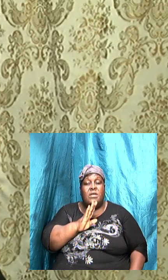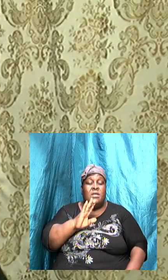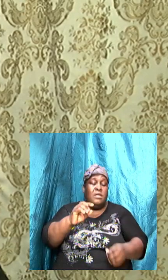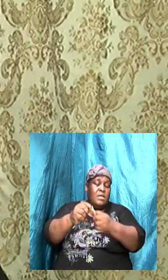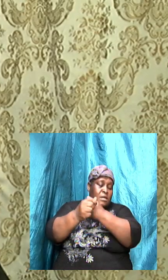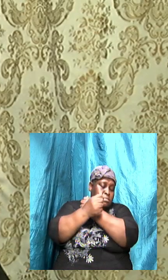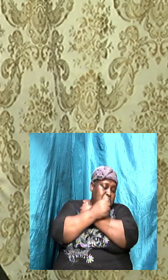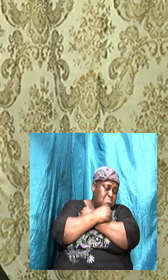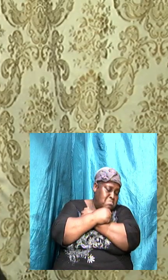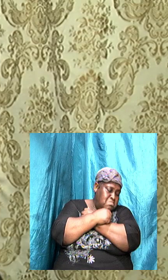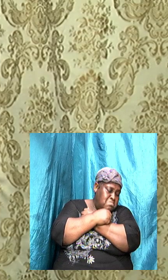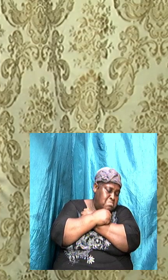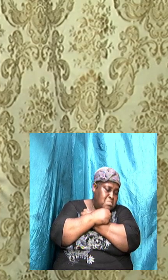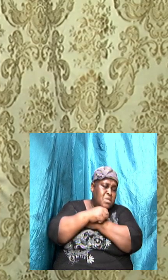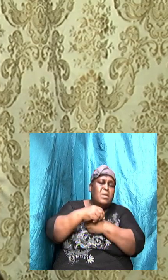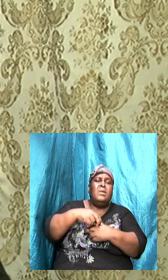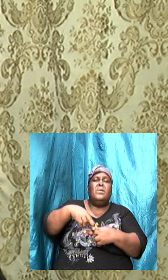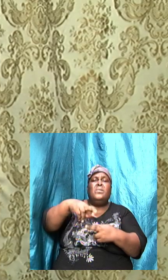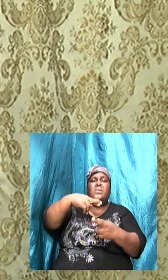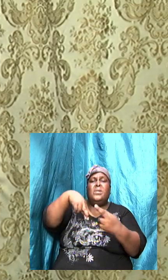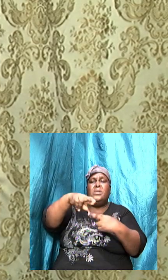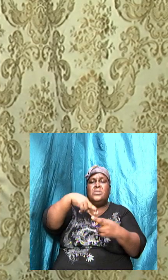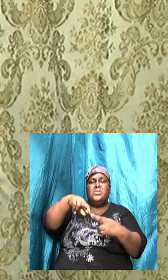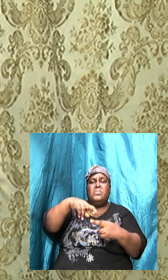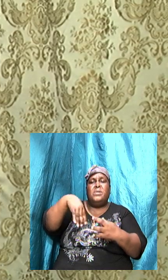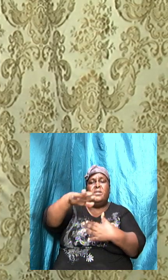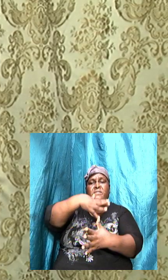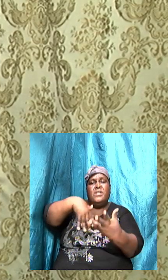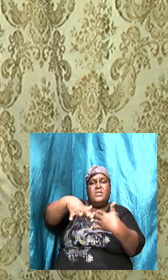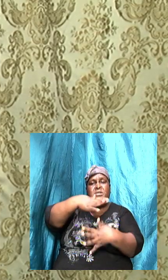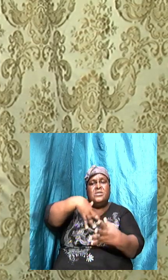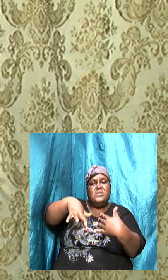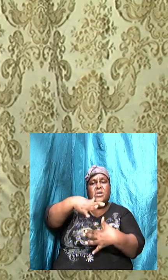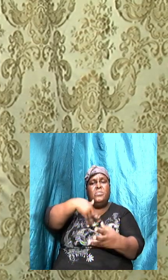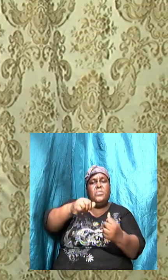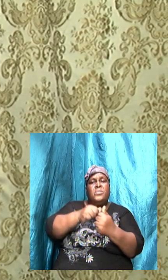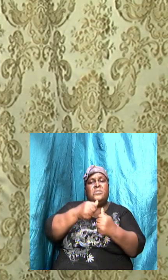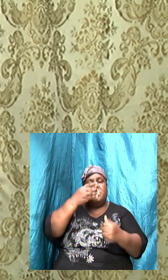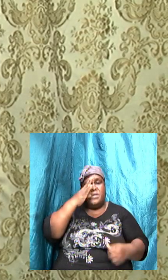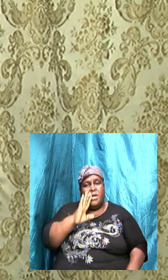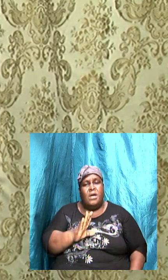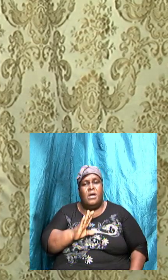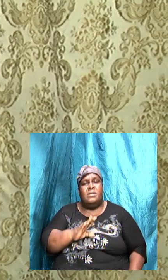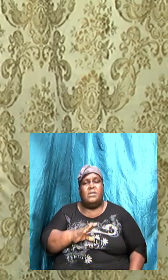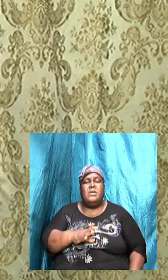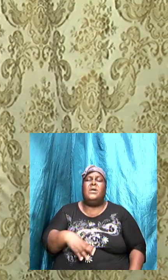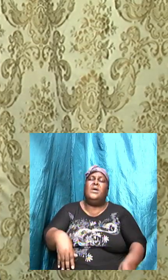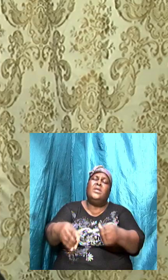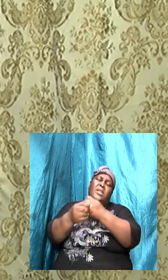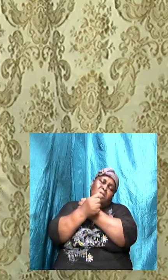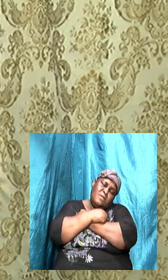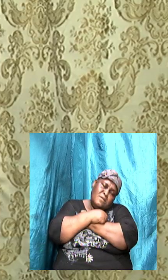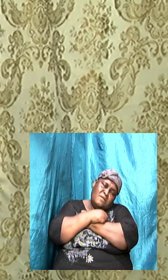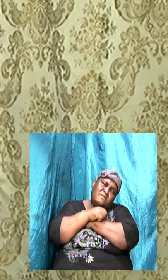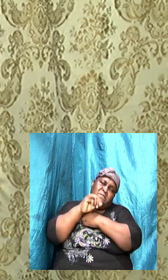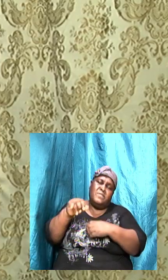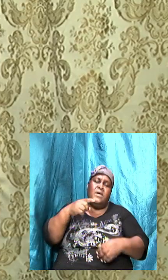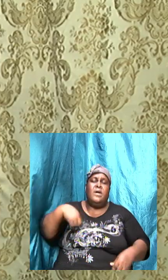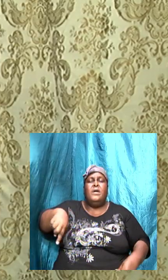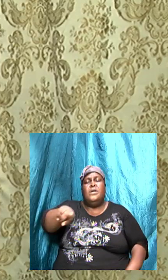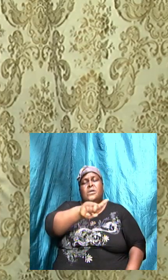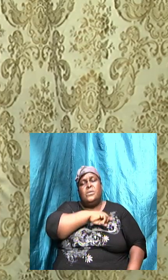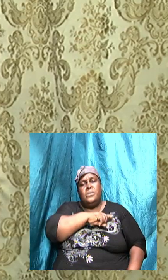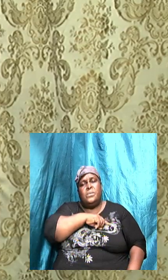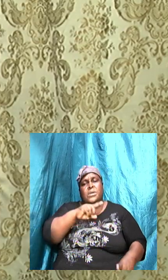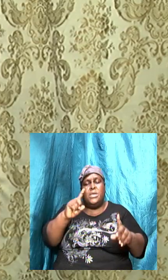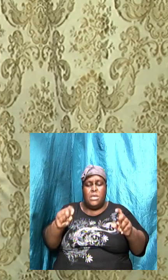passionate relationship, fellowship with the Almighty God. And it is also a love that we must have